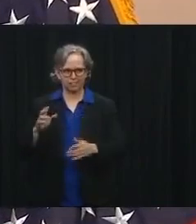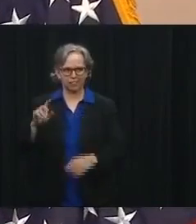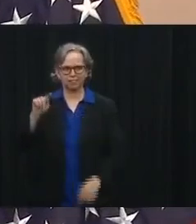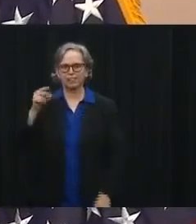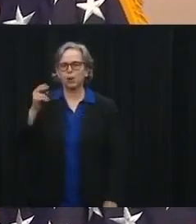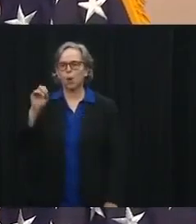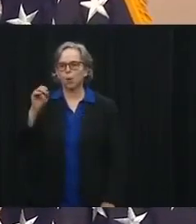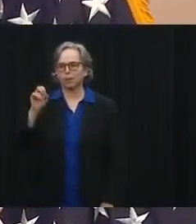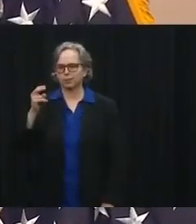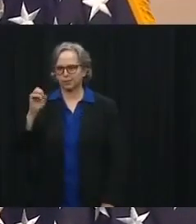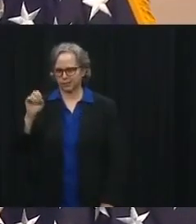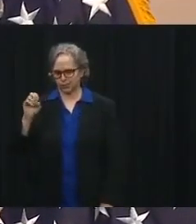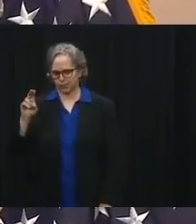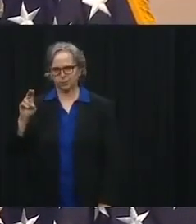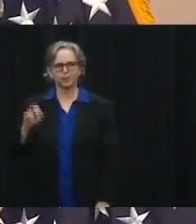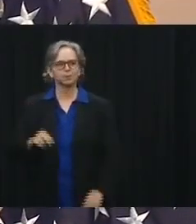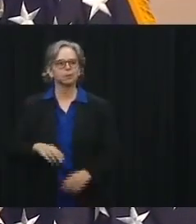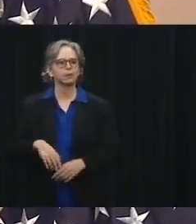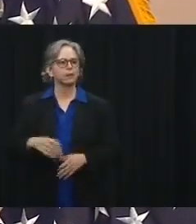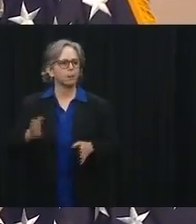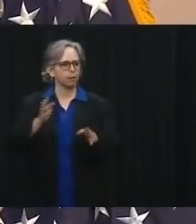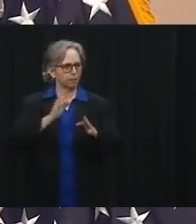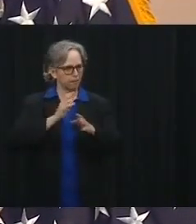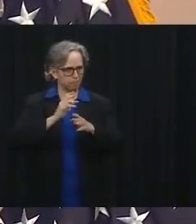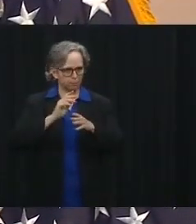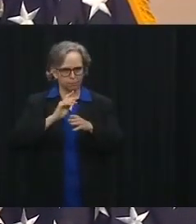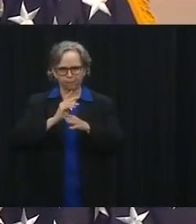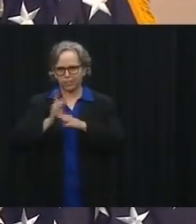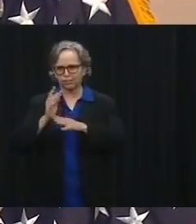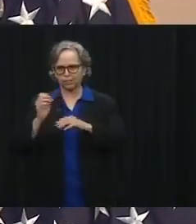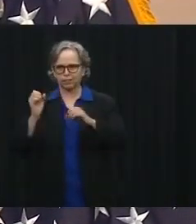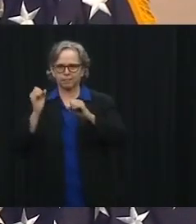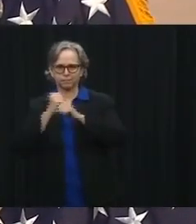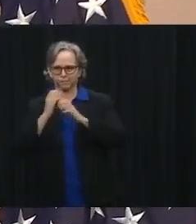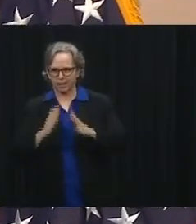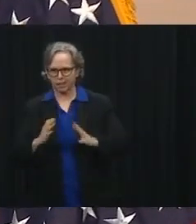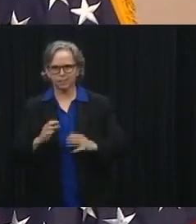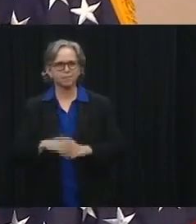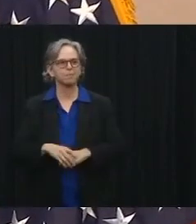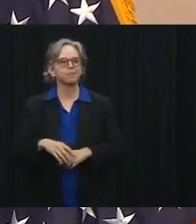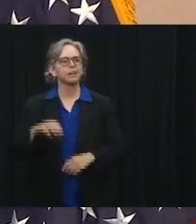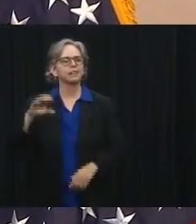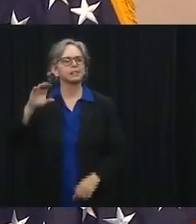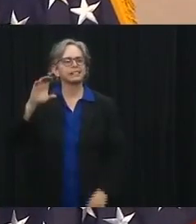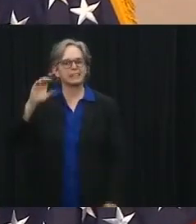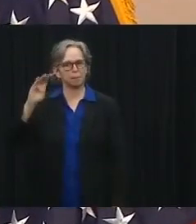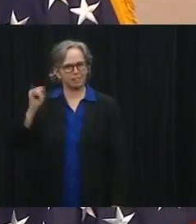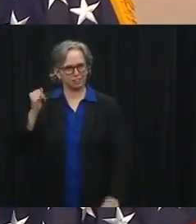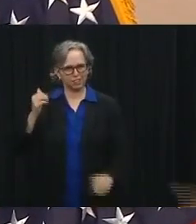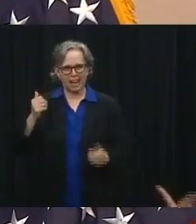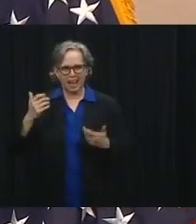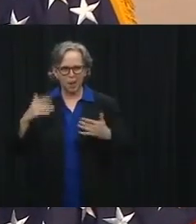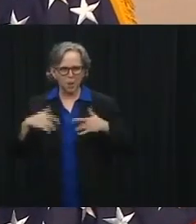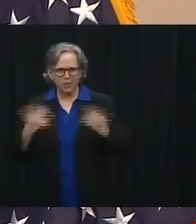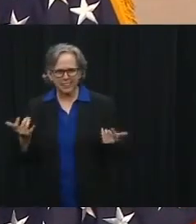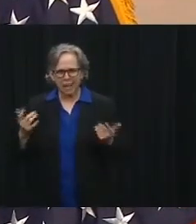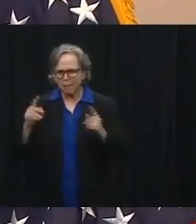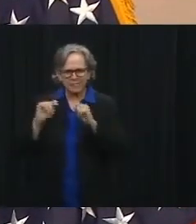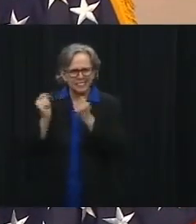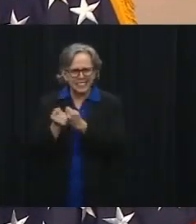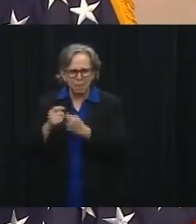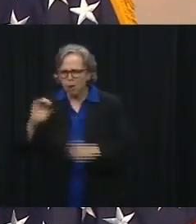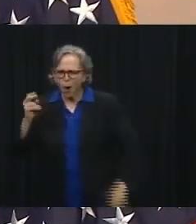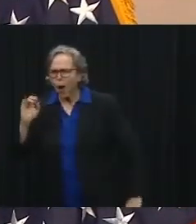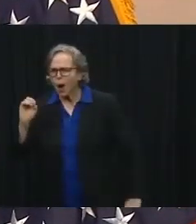Brown here, professional UFC fighter. Cam Atkinson here from the Columbus Blue Jackets. What's up, Team Ohio? How are you? This is Chris Spielman. This is